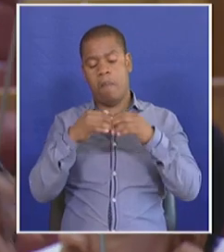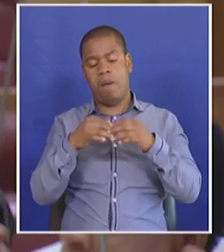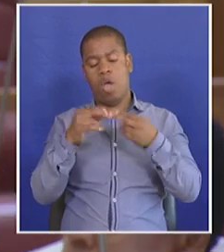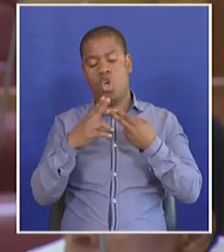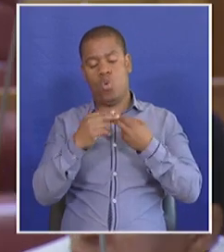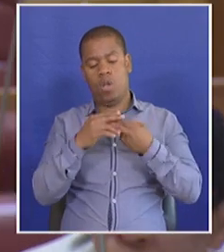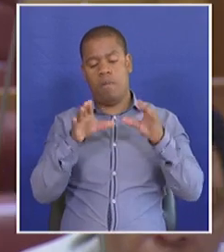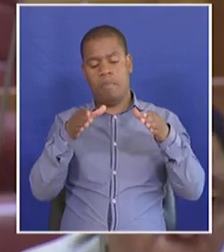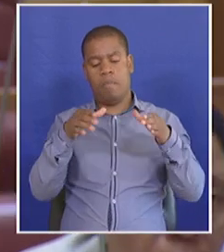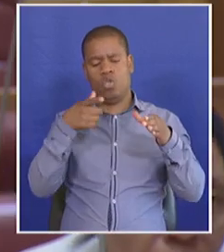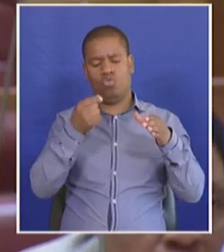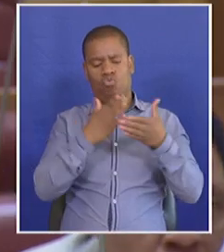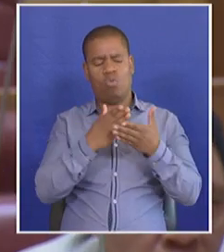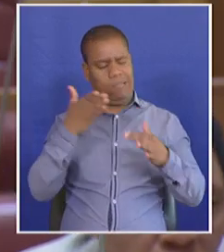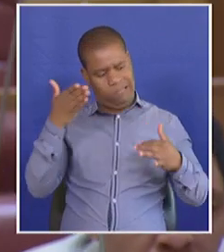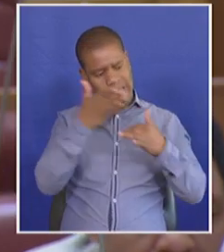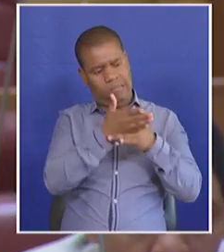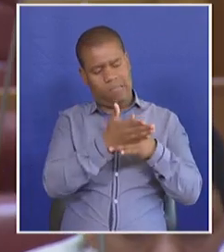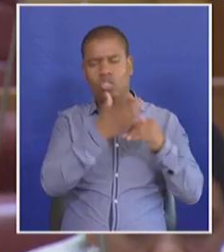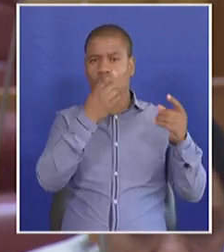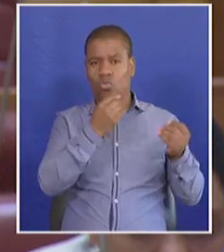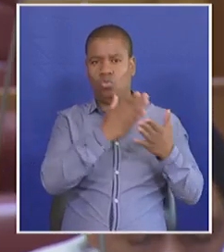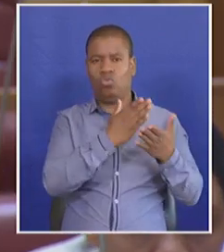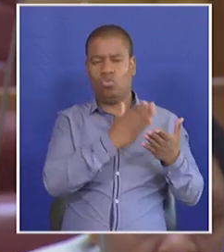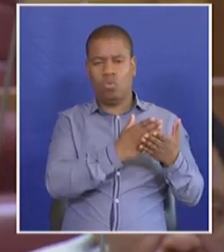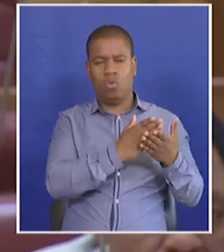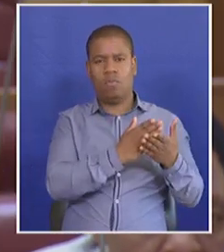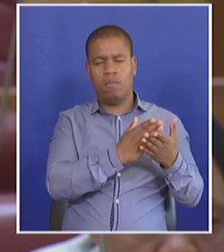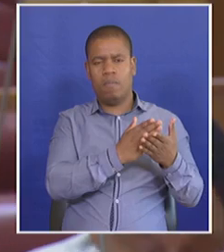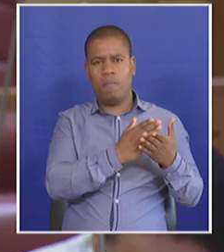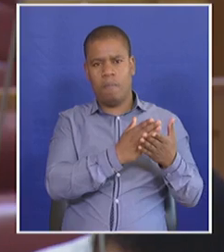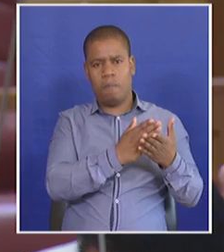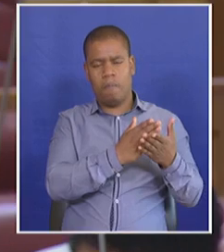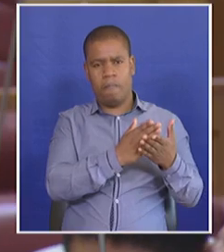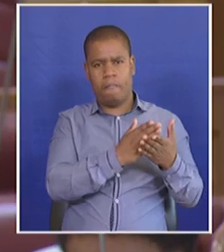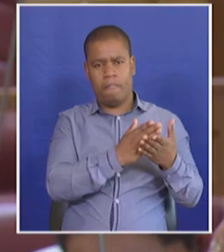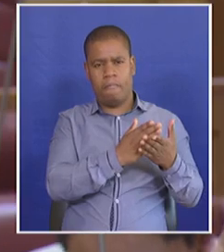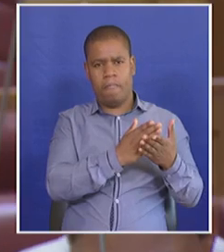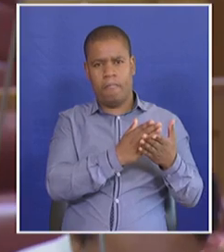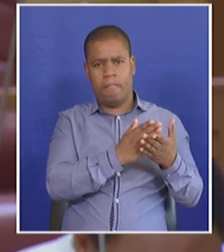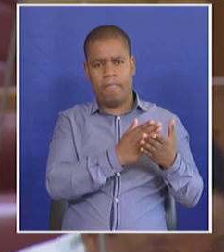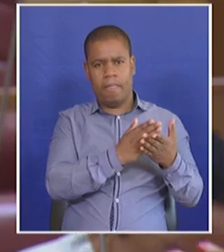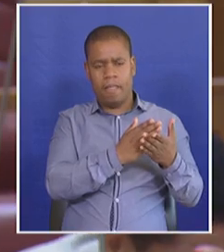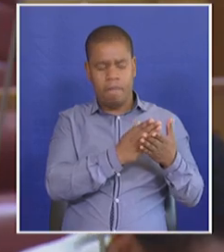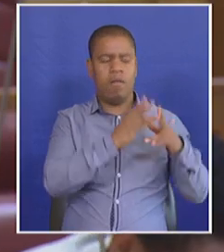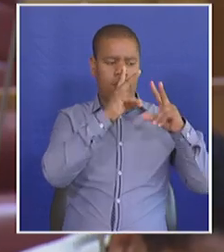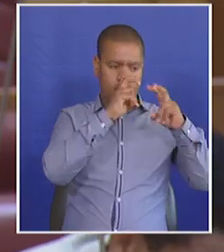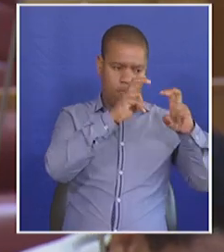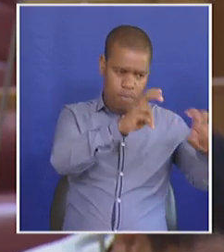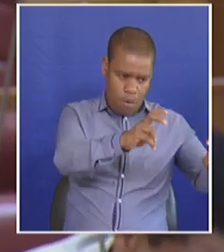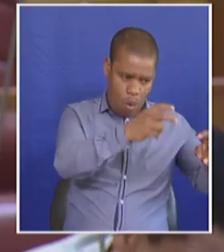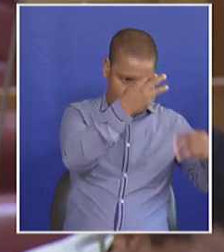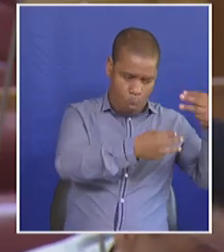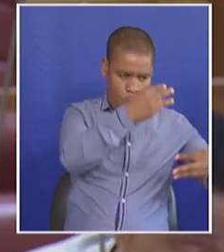got to make direct interventions, particularly in the area of detective and investigative work and